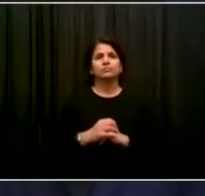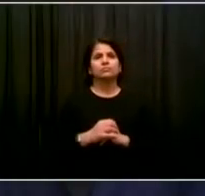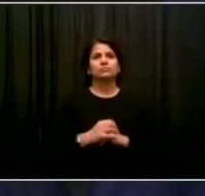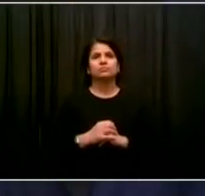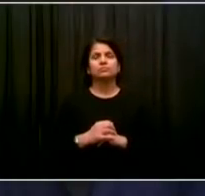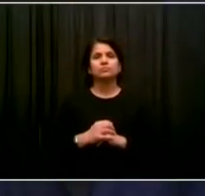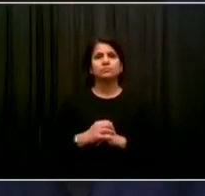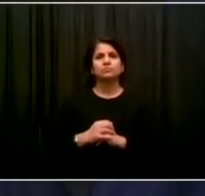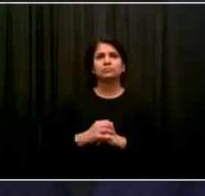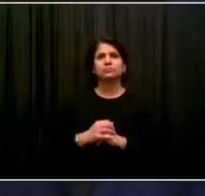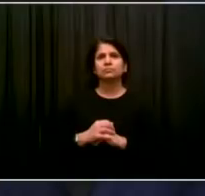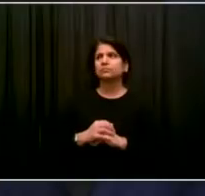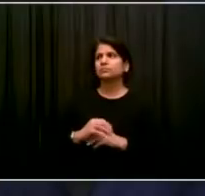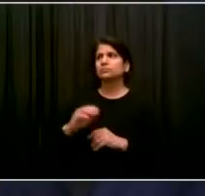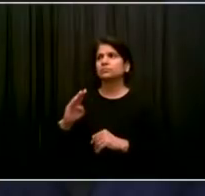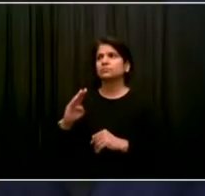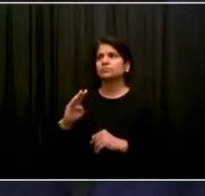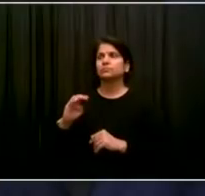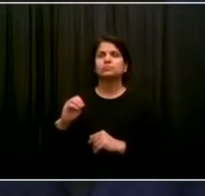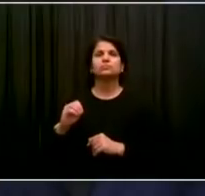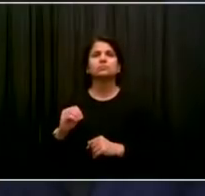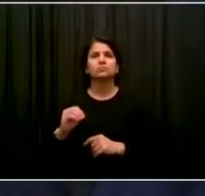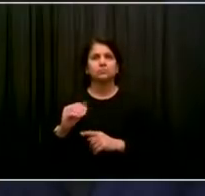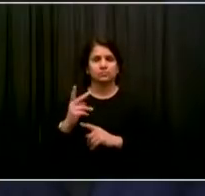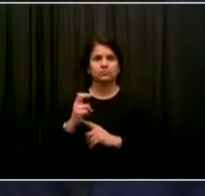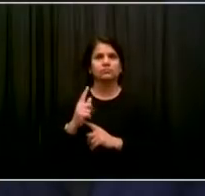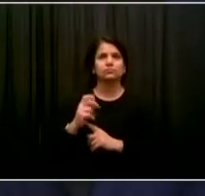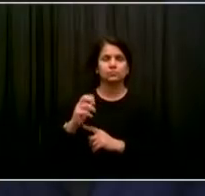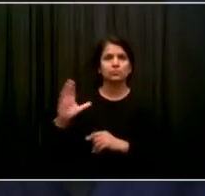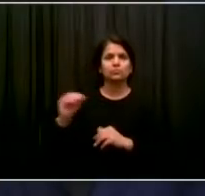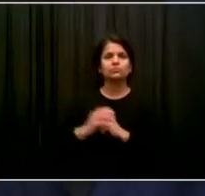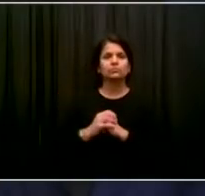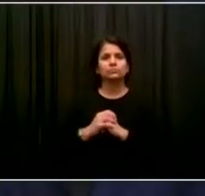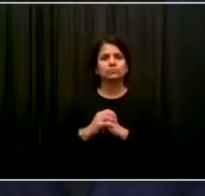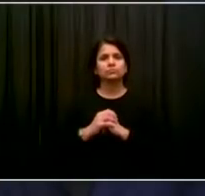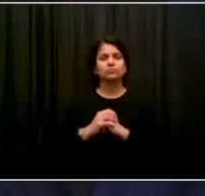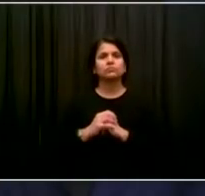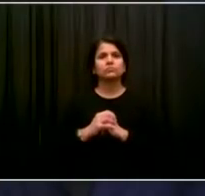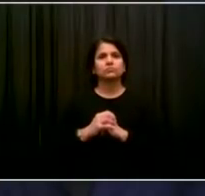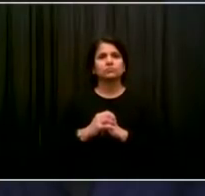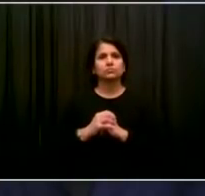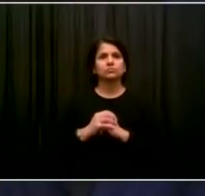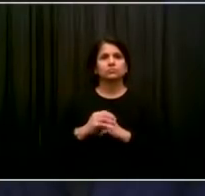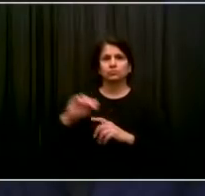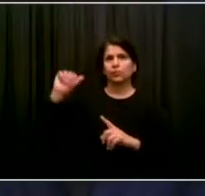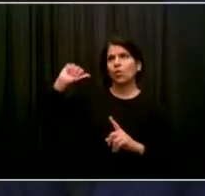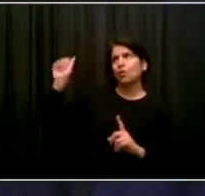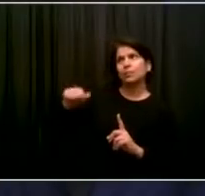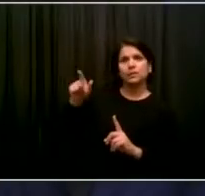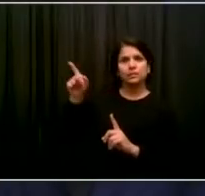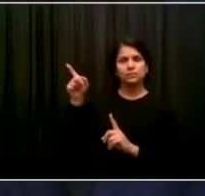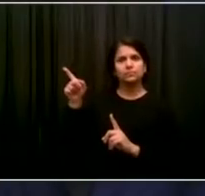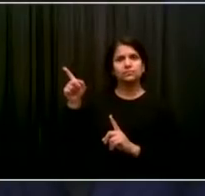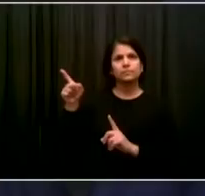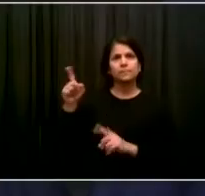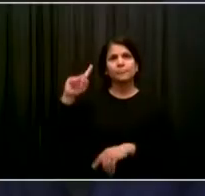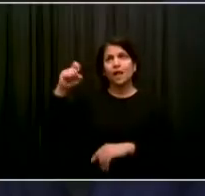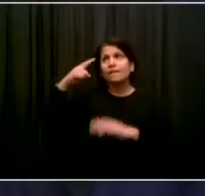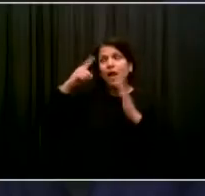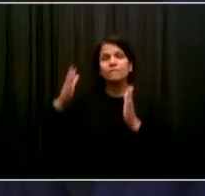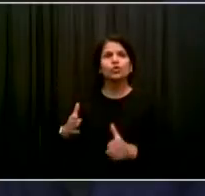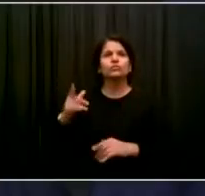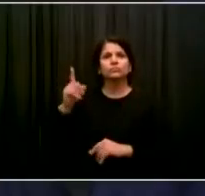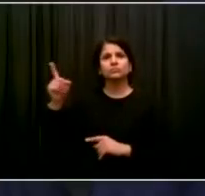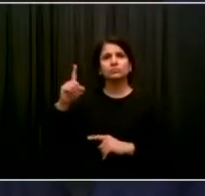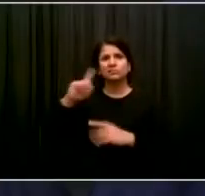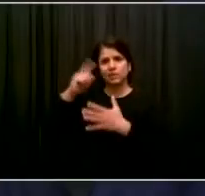Albany, and we don't want to upstage the governor. She's going to roll out her priorities that